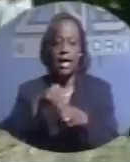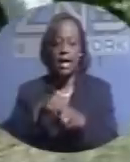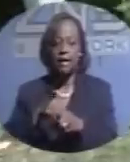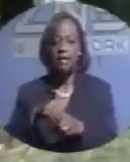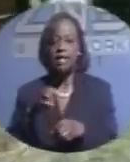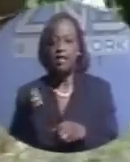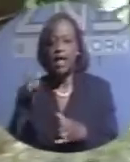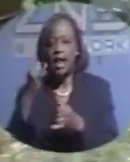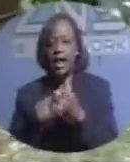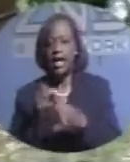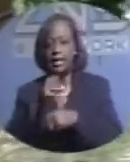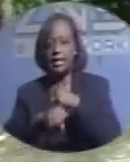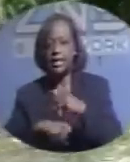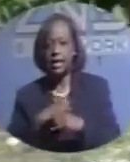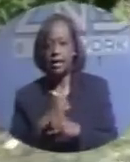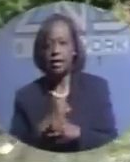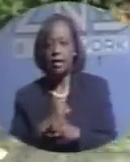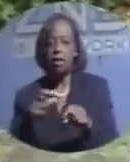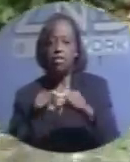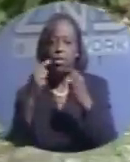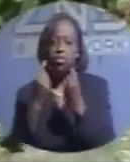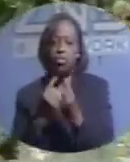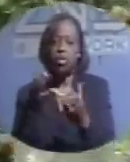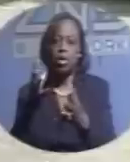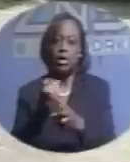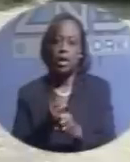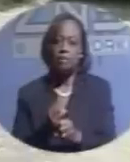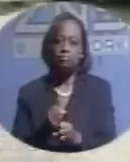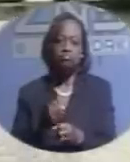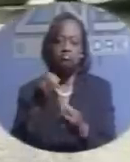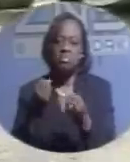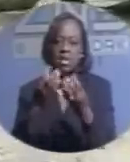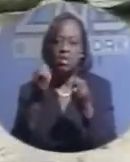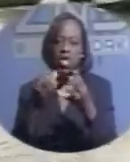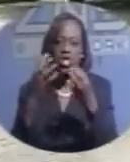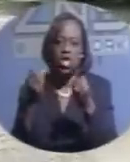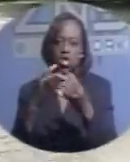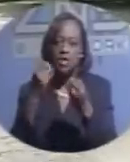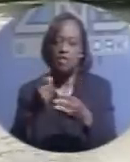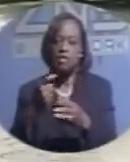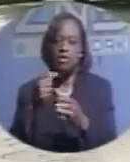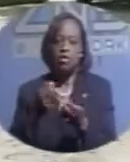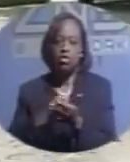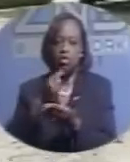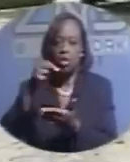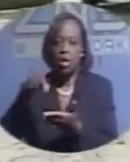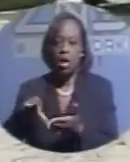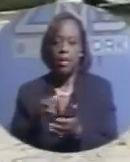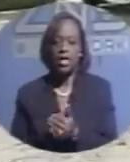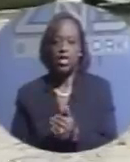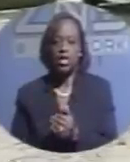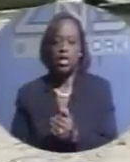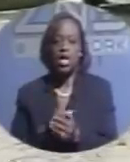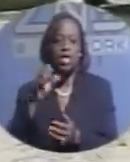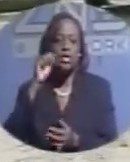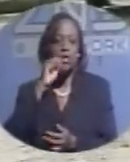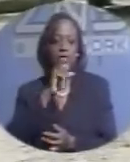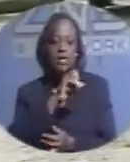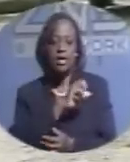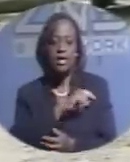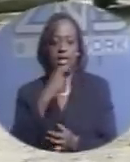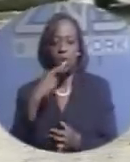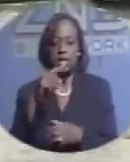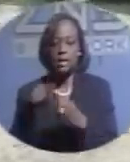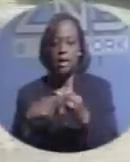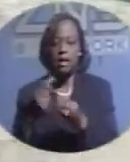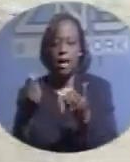group was able to collect tons of trash. Education coordinator at Dolphin Encounter, Sophia Smith, talked about the importance of keeping our beaches